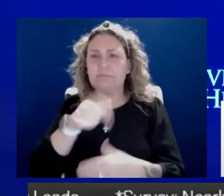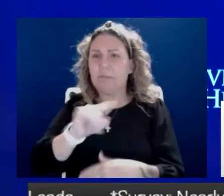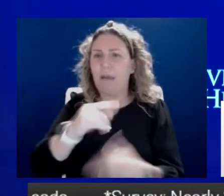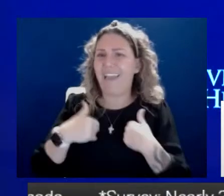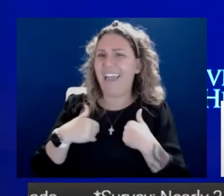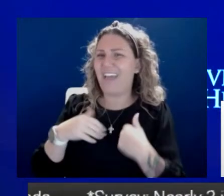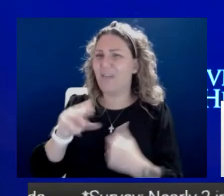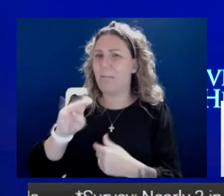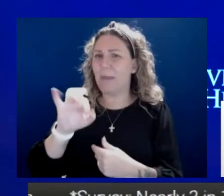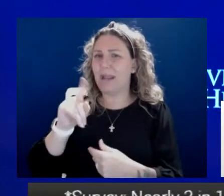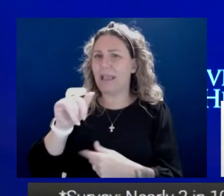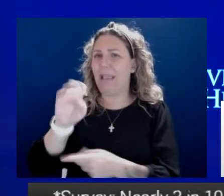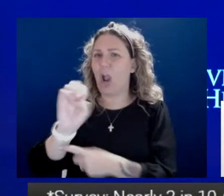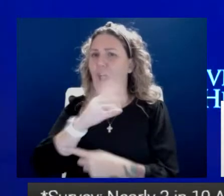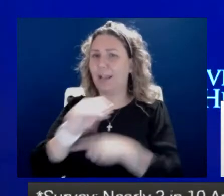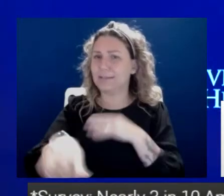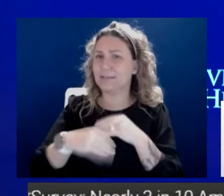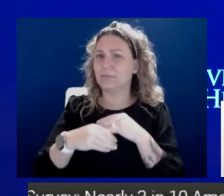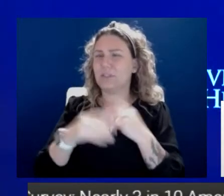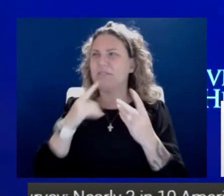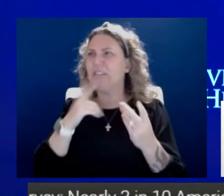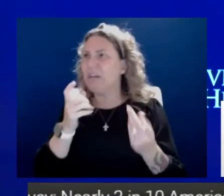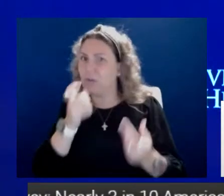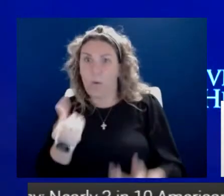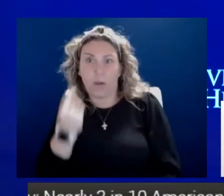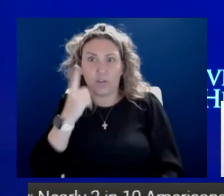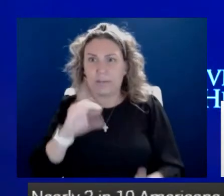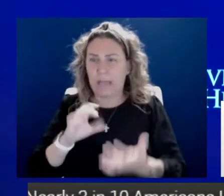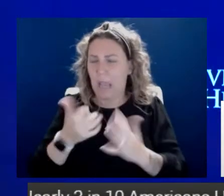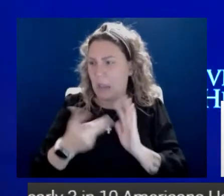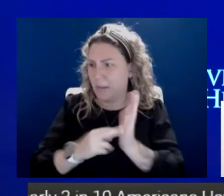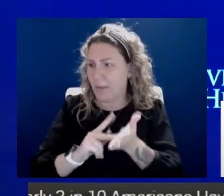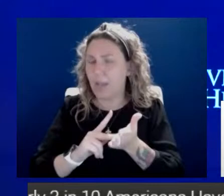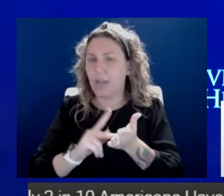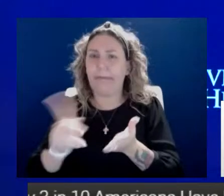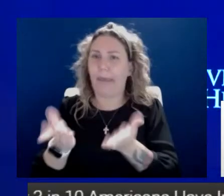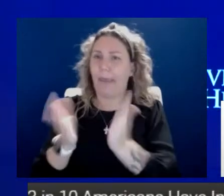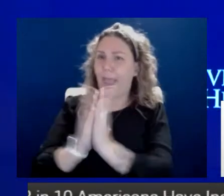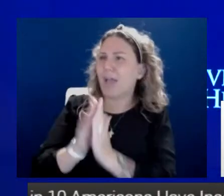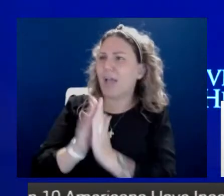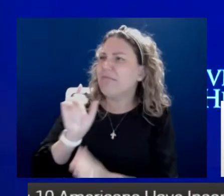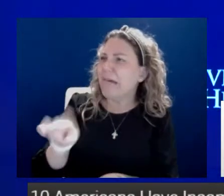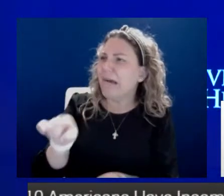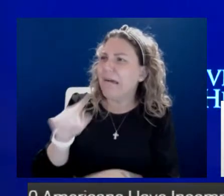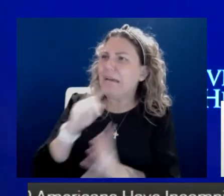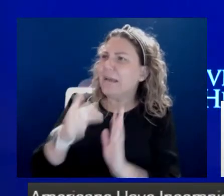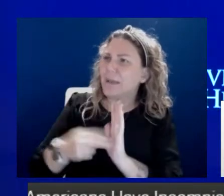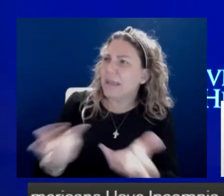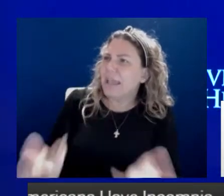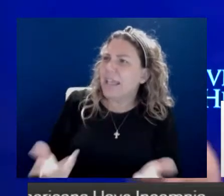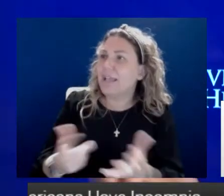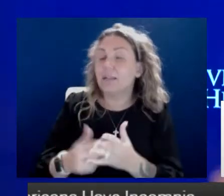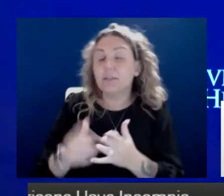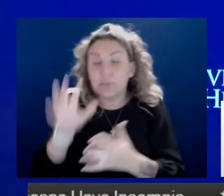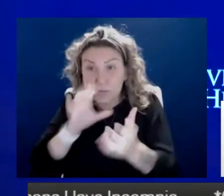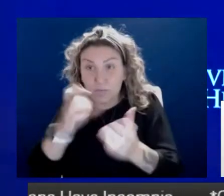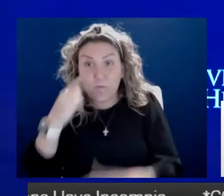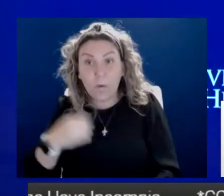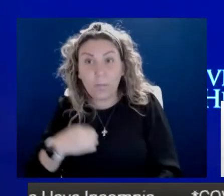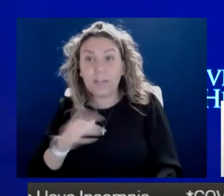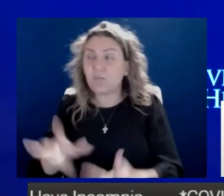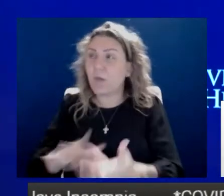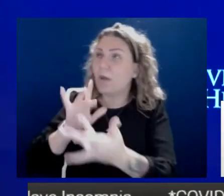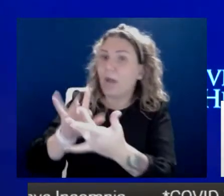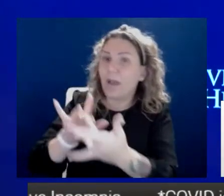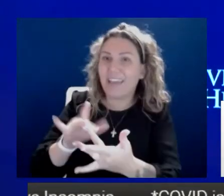they don't understand exactly what that meant. And so, of course, they ask their son who works in a hospital, what does this mean? And sometimes it's a little confusing for me. So I reach out to people like Gail